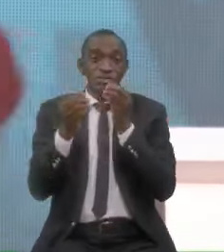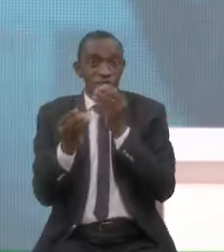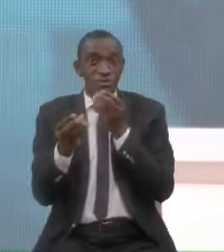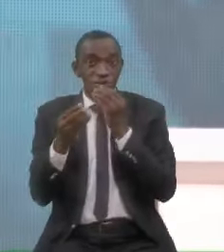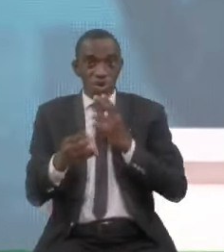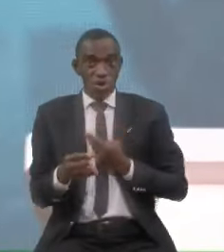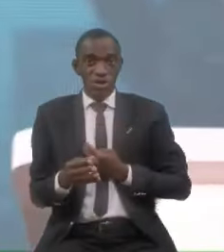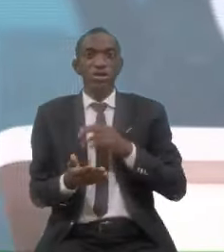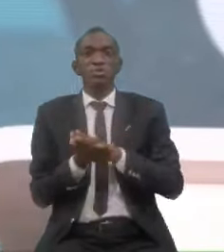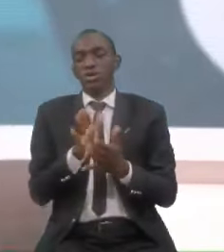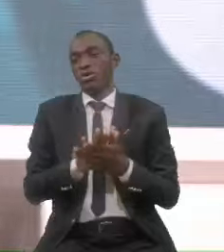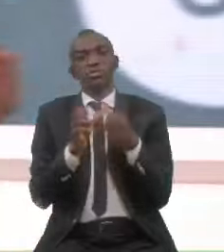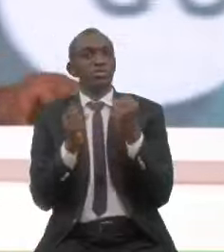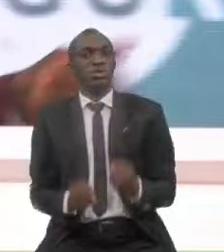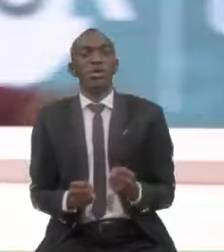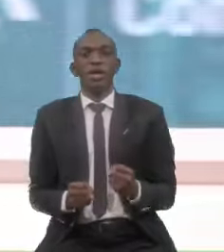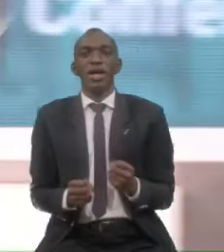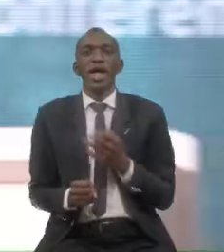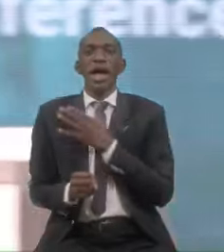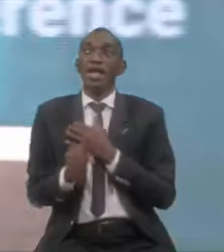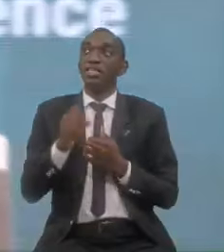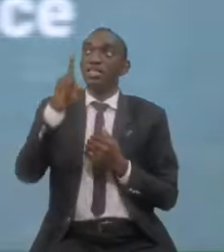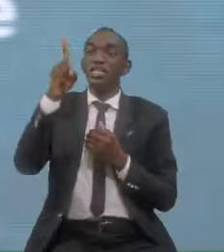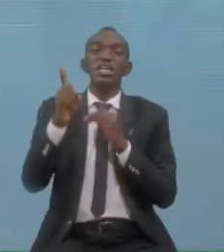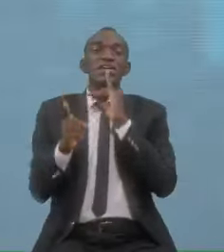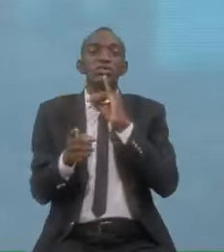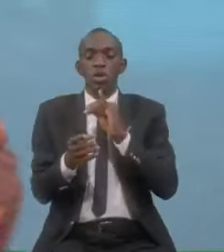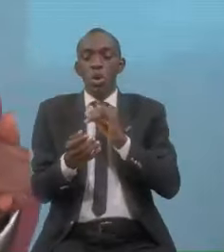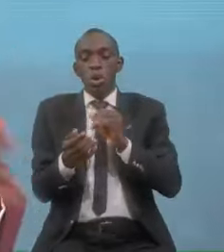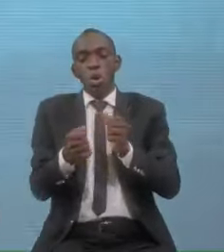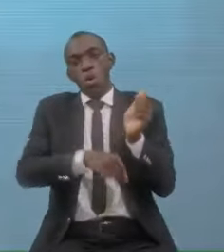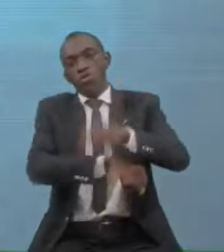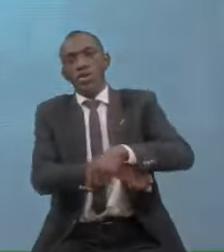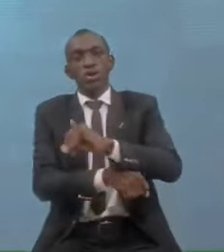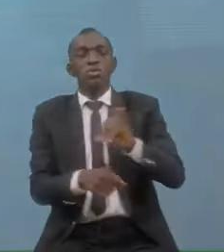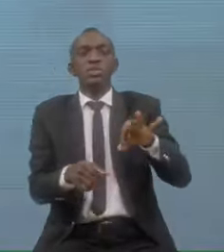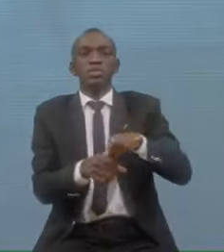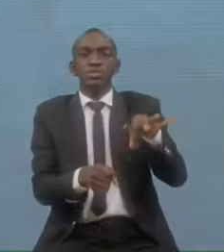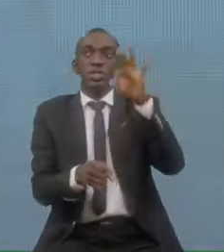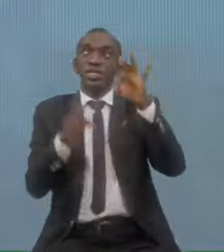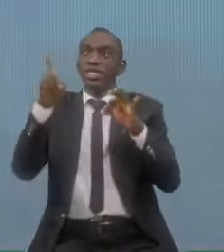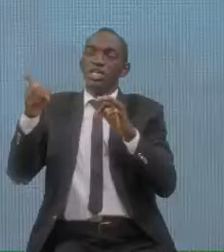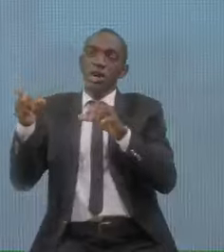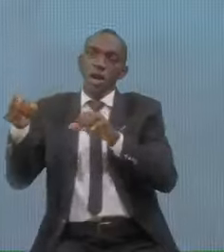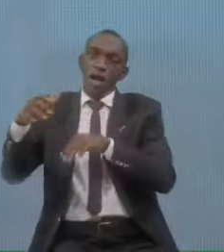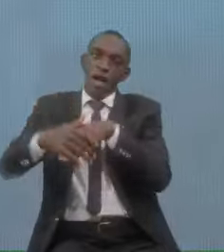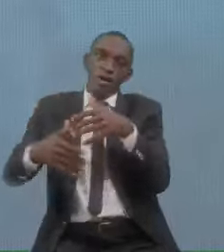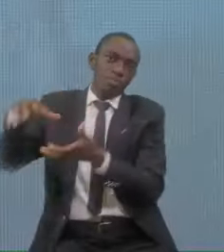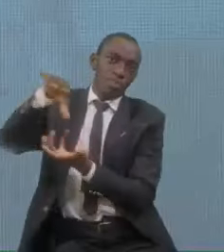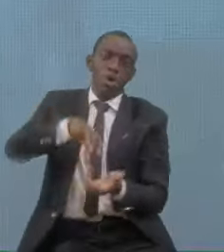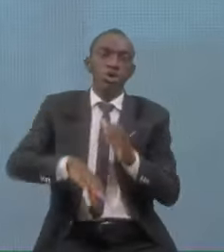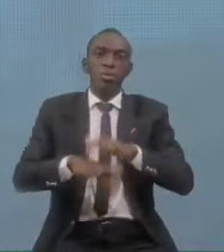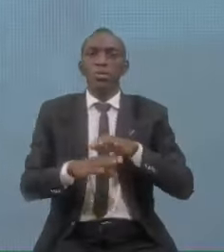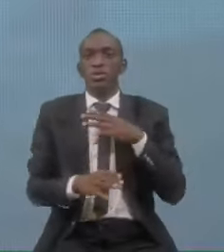good. And it is the overcoming spirit outpoured upon us. That is